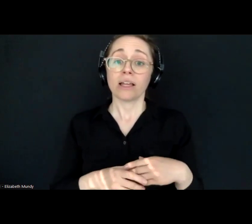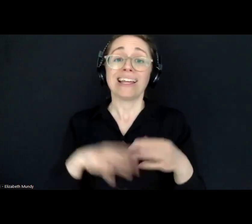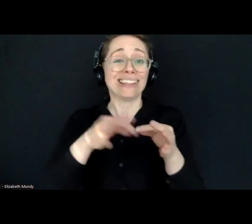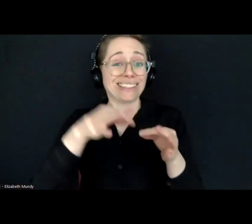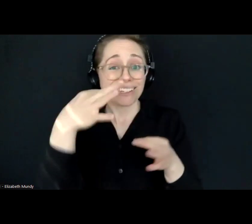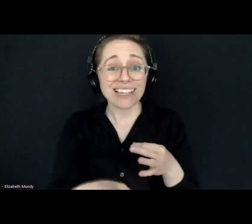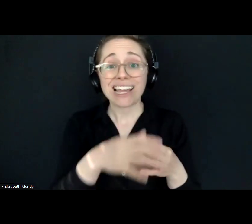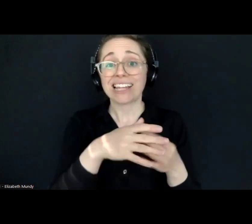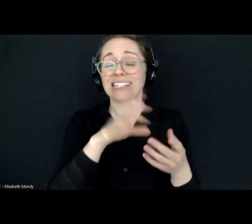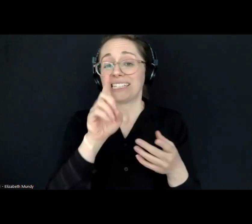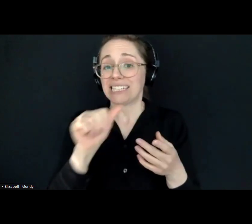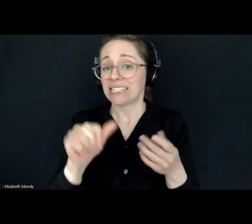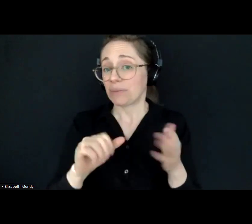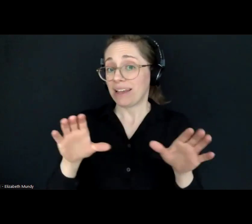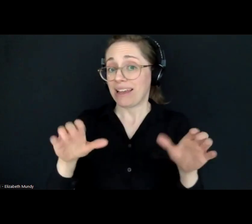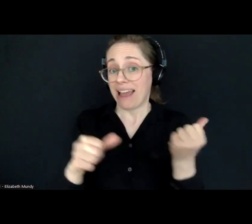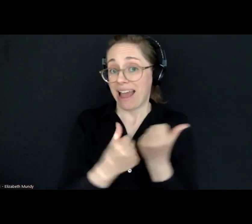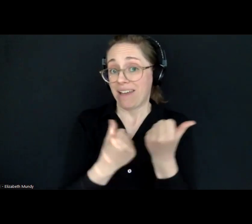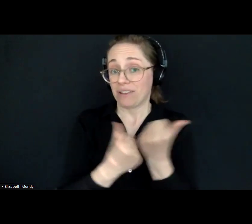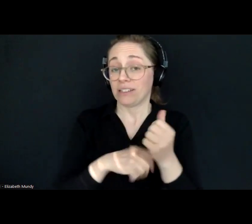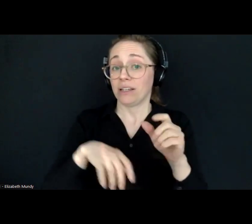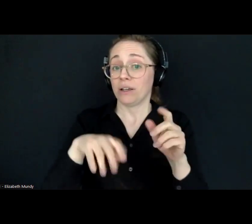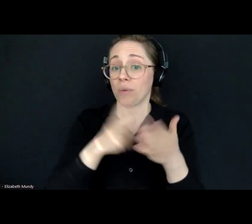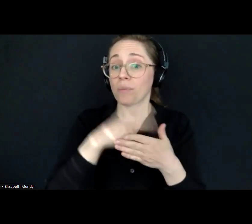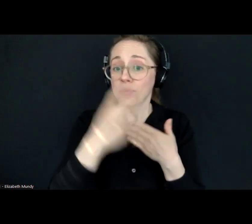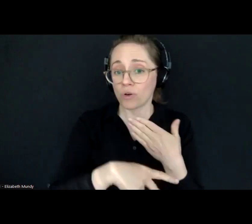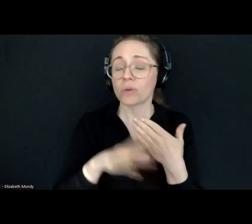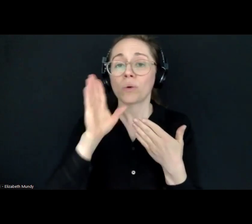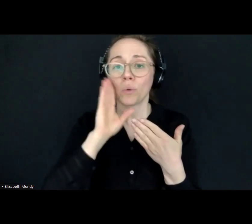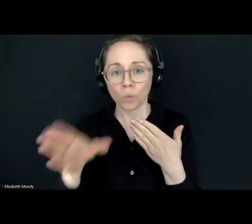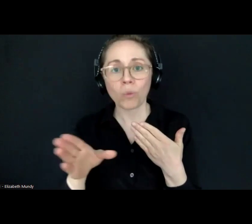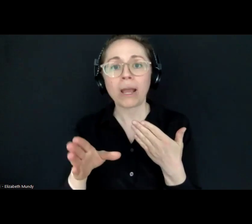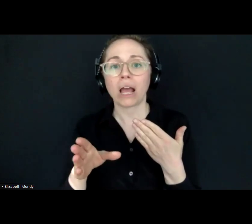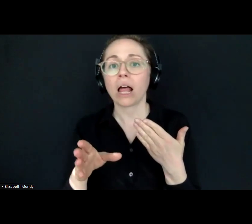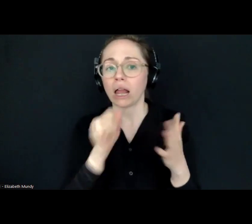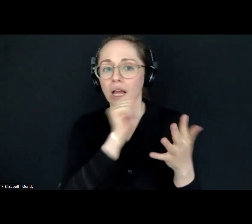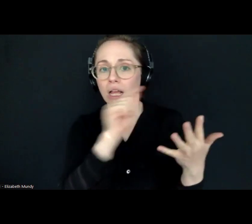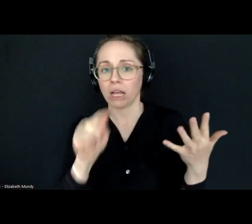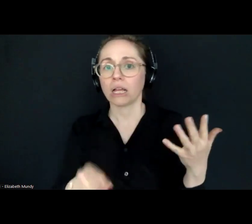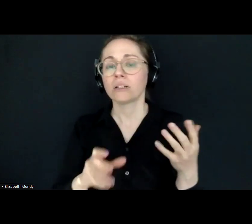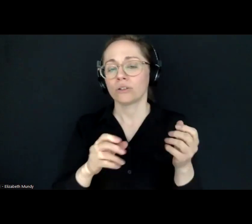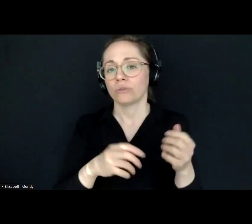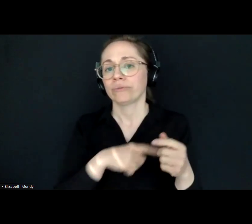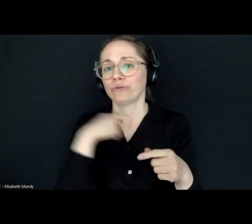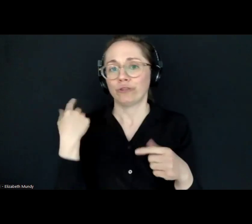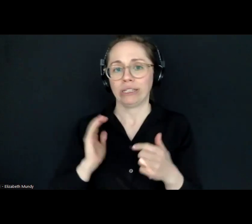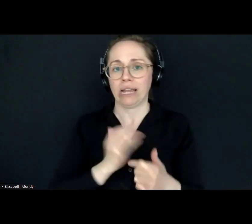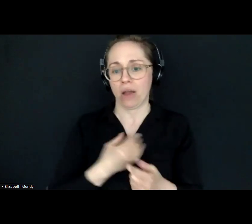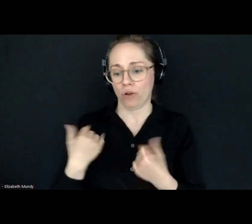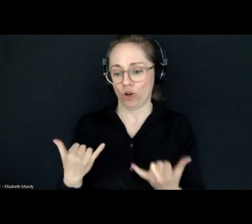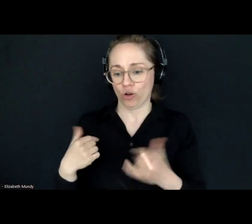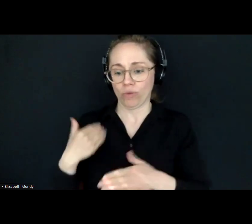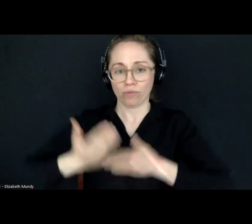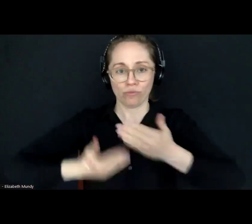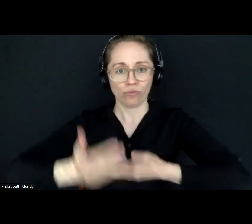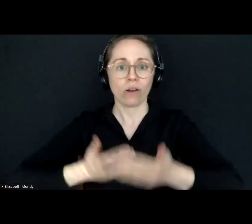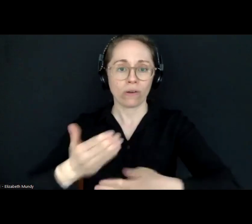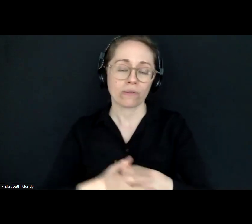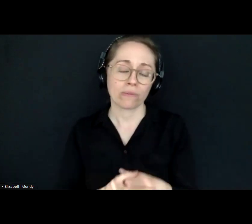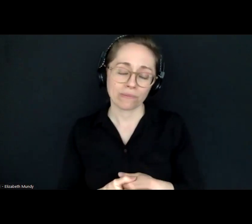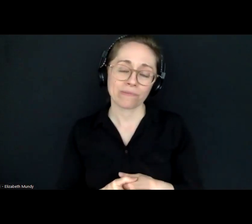disability advocacy programs, we think will put at risk all the progress that has been made to date. We, again, really